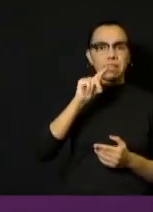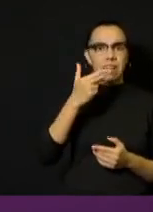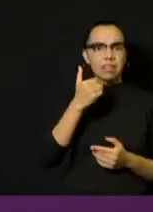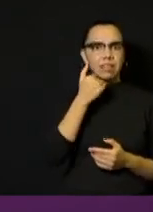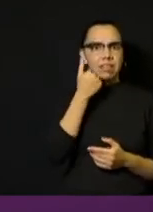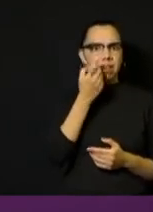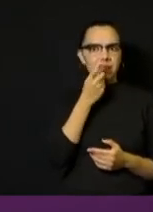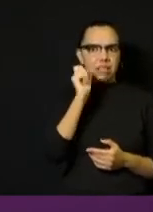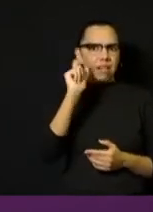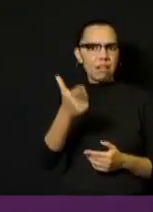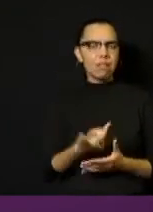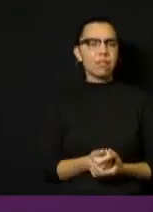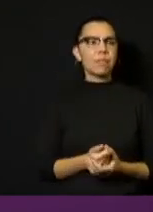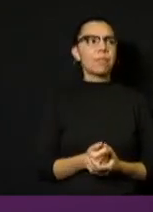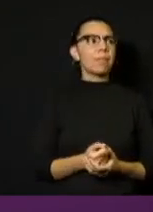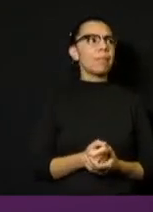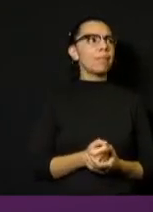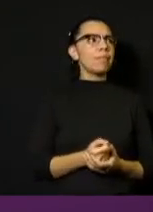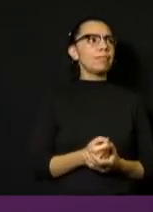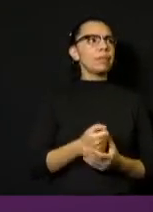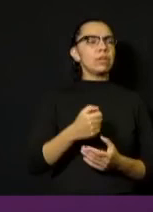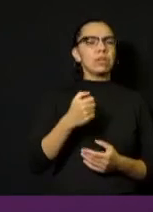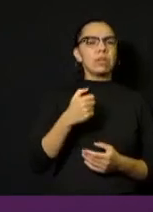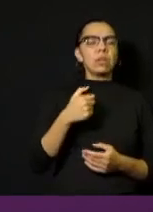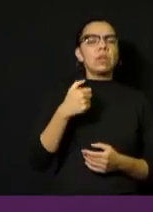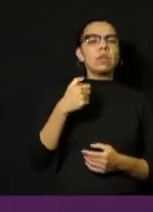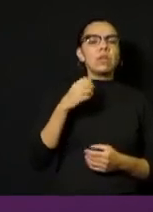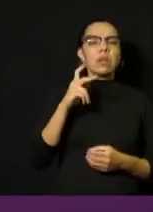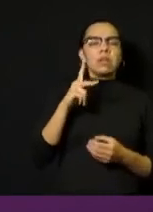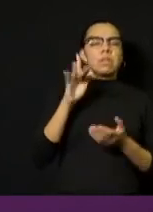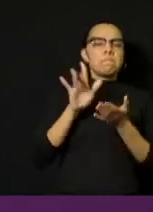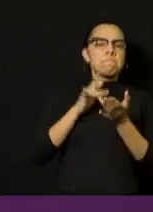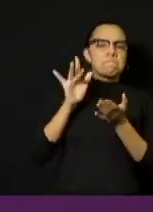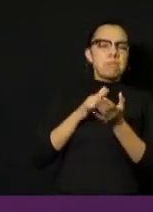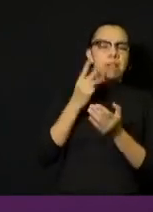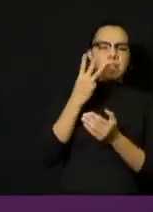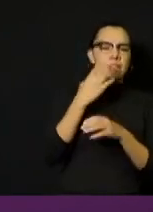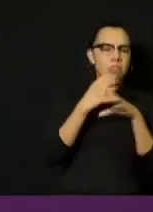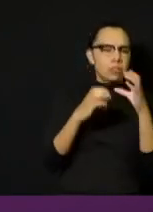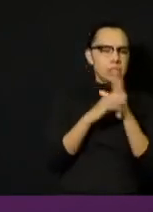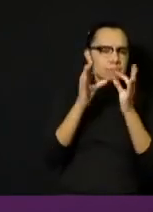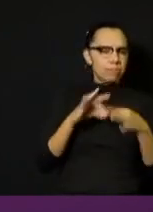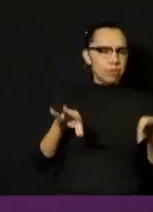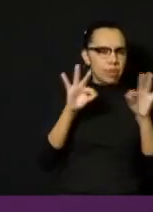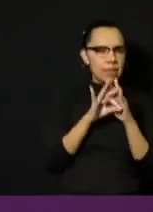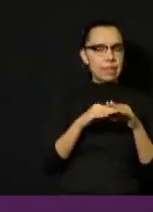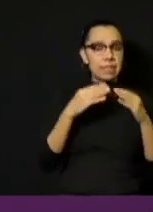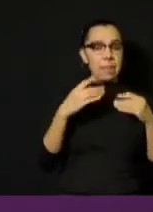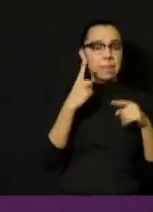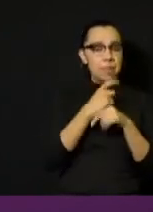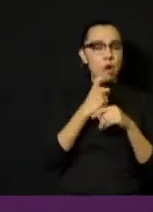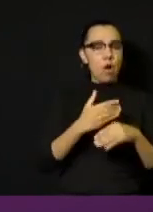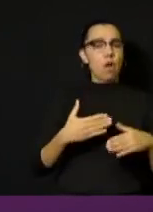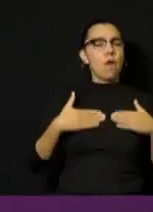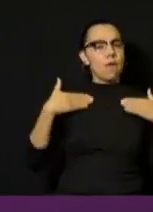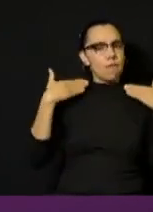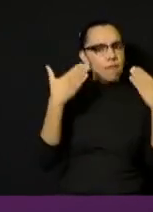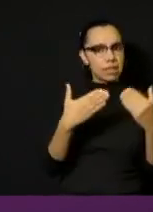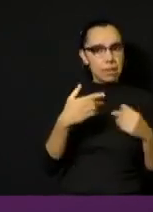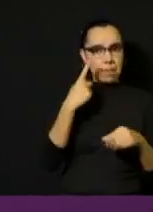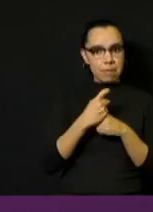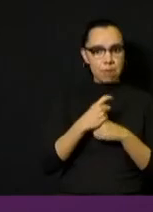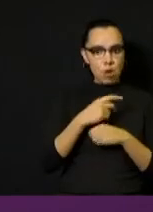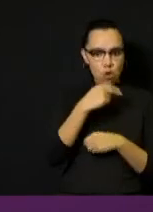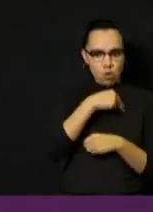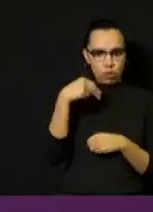something else? Well, the message is three things. Trust, which is very important, not only